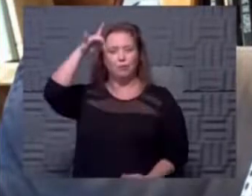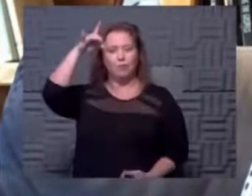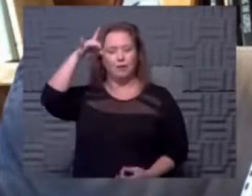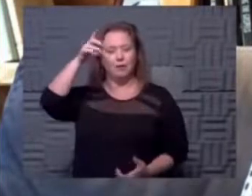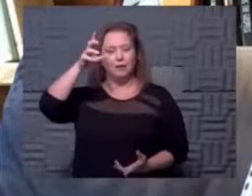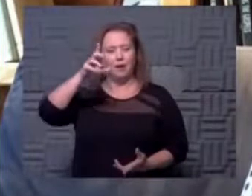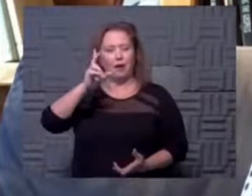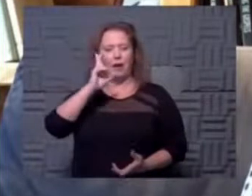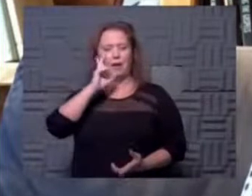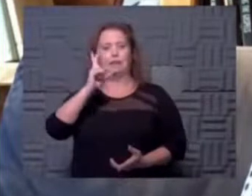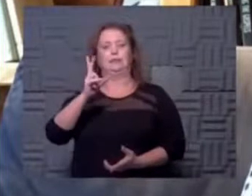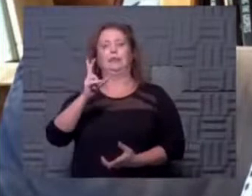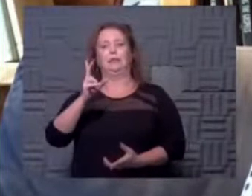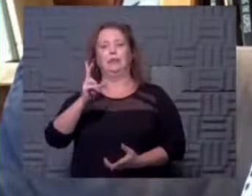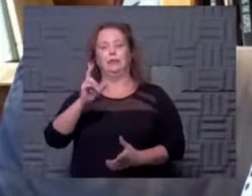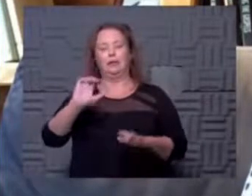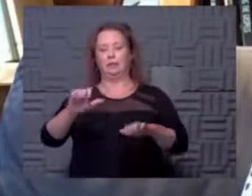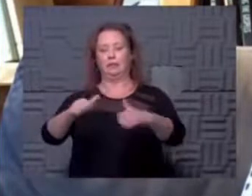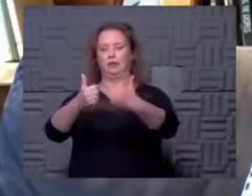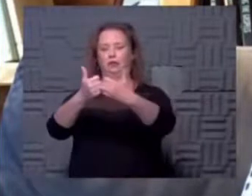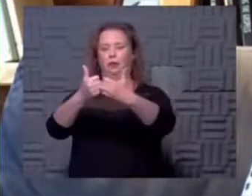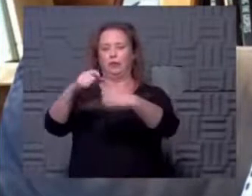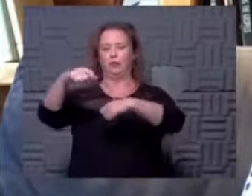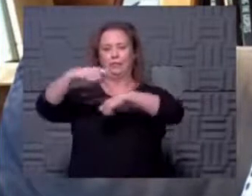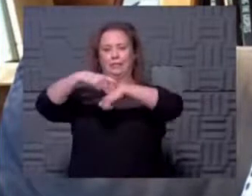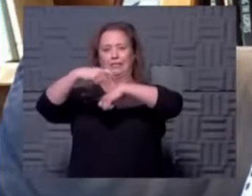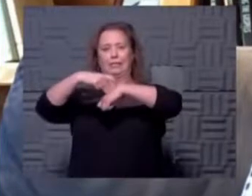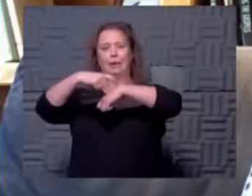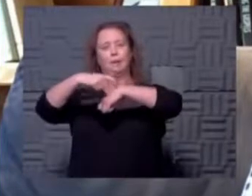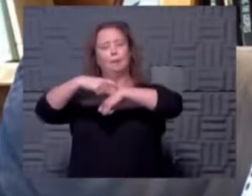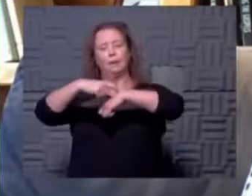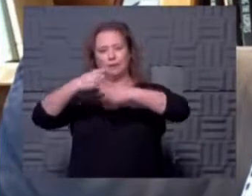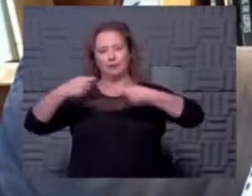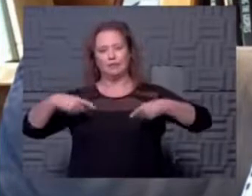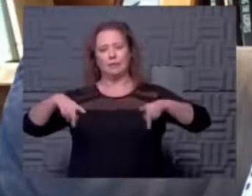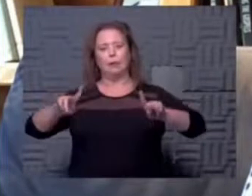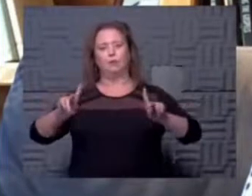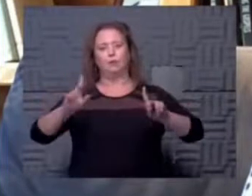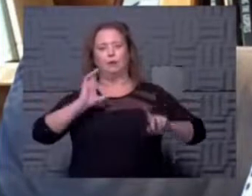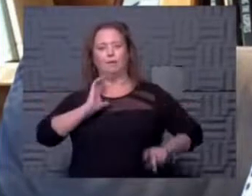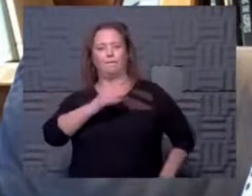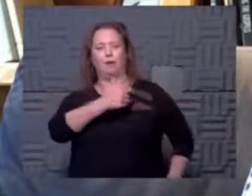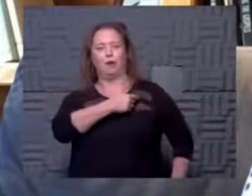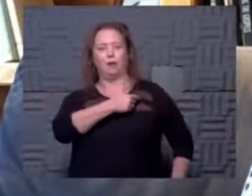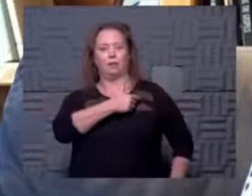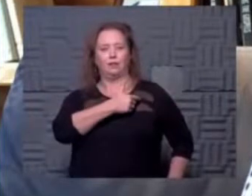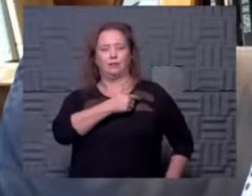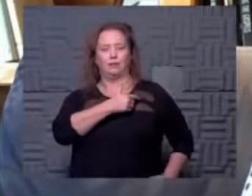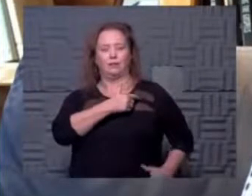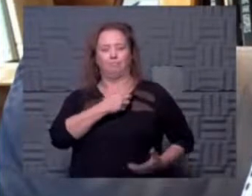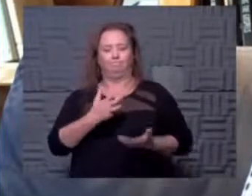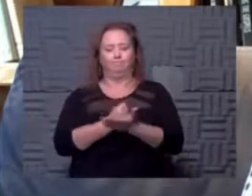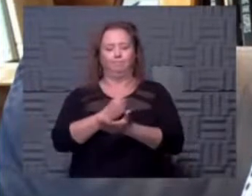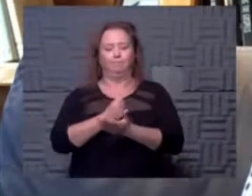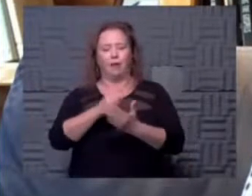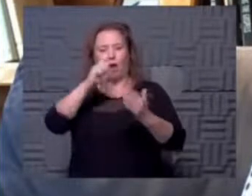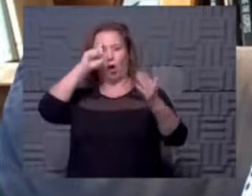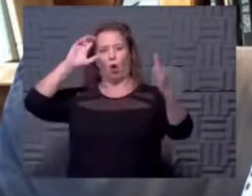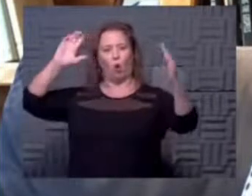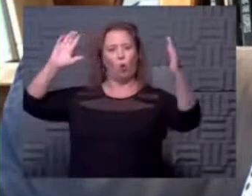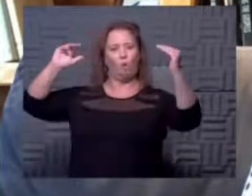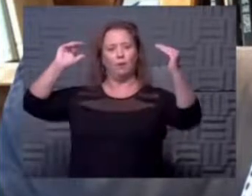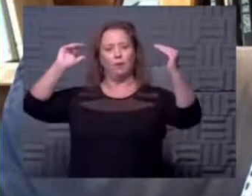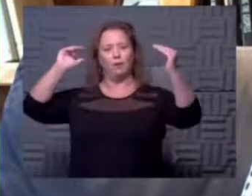really see that as challenging as this time is, it is an opportunity for us to claim hope in ways that are real